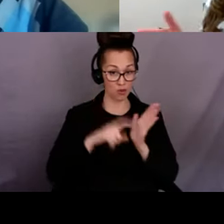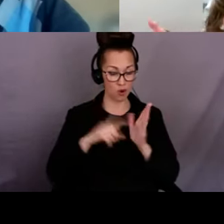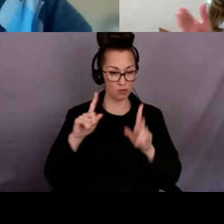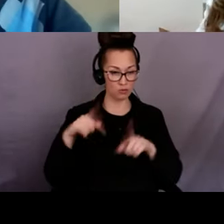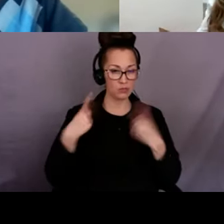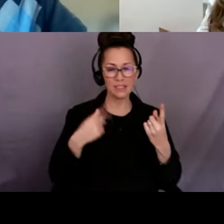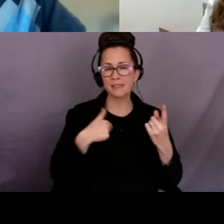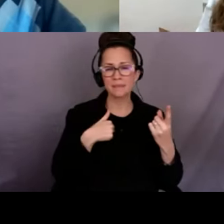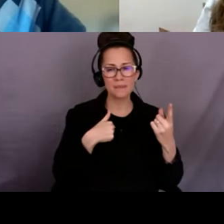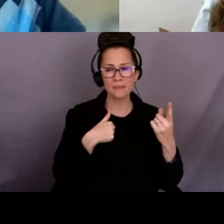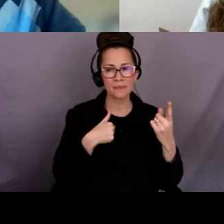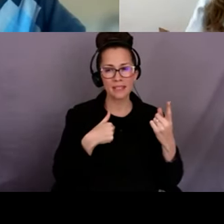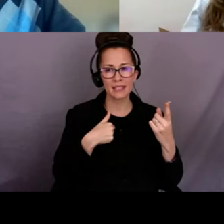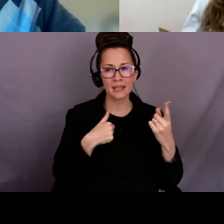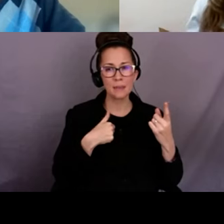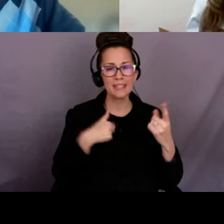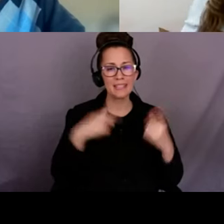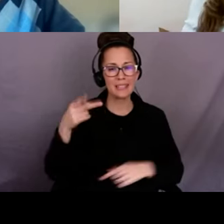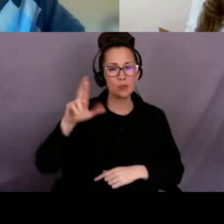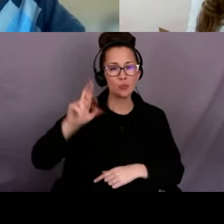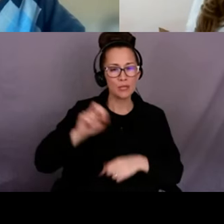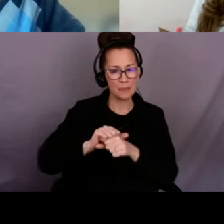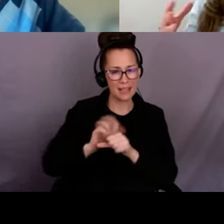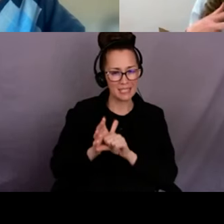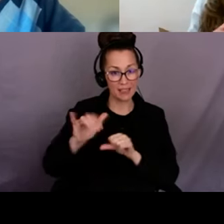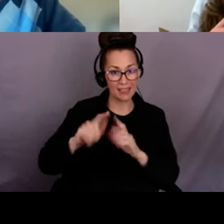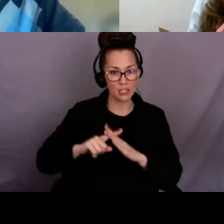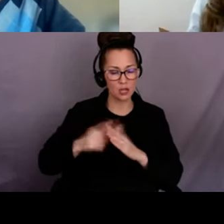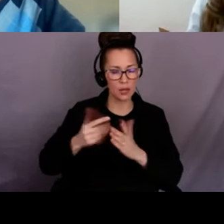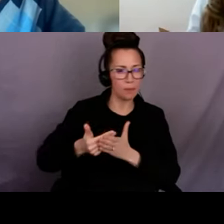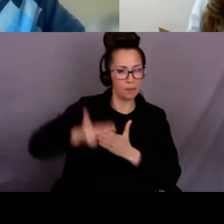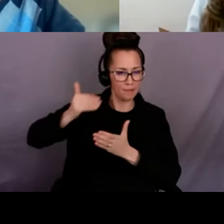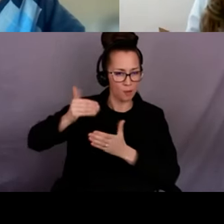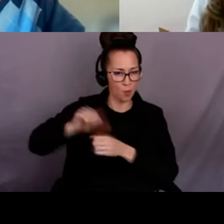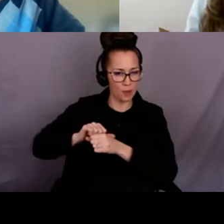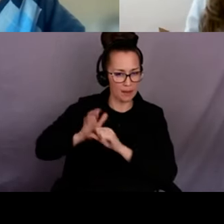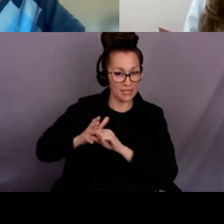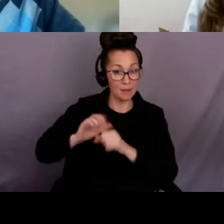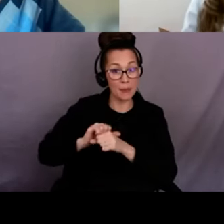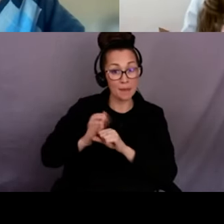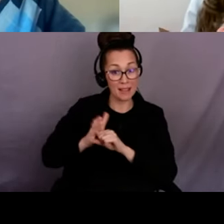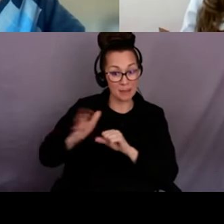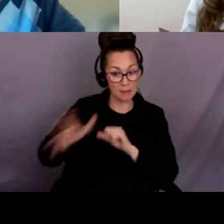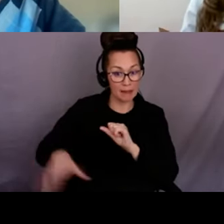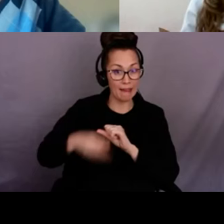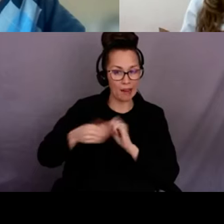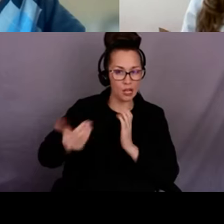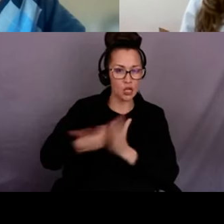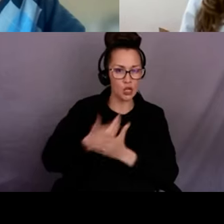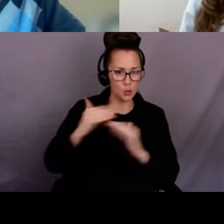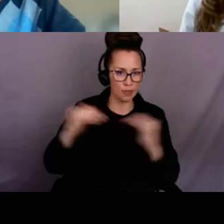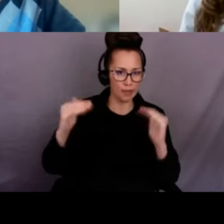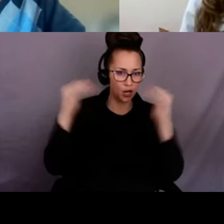I'm not, mine is going pre-pandemic. This all started before the pandemic. The pandemic added another layer to everything. But even before